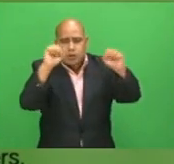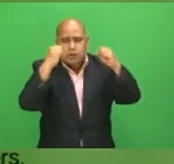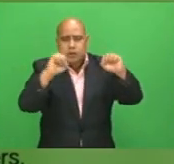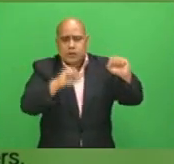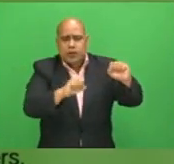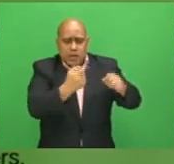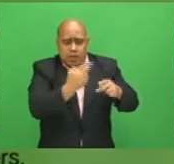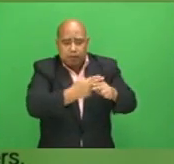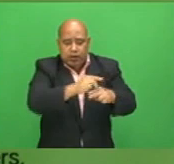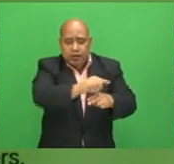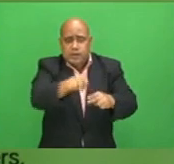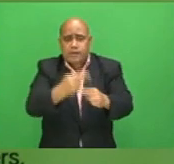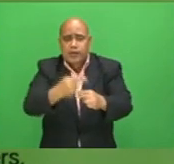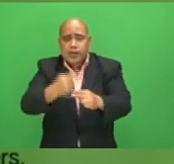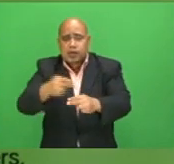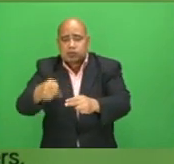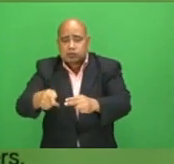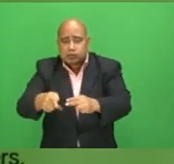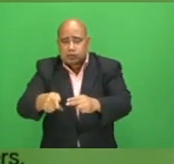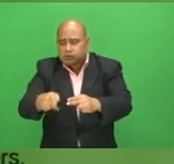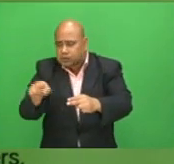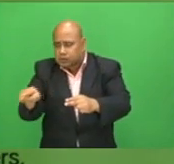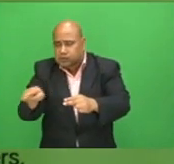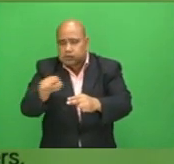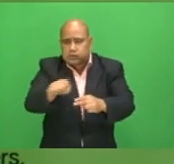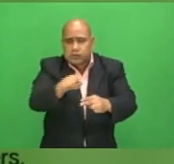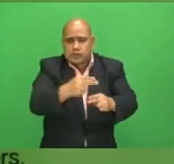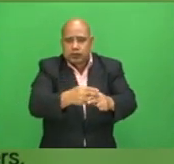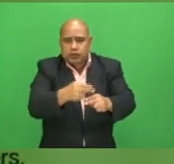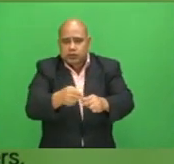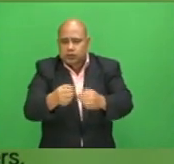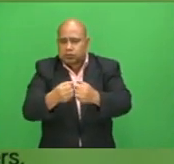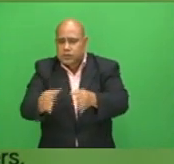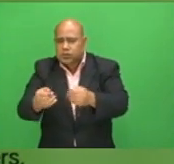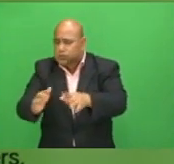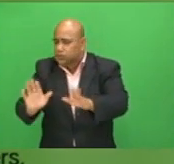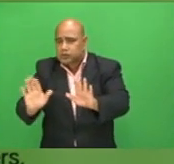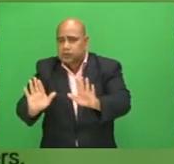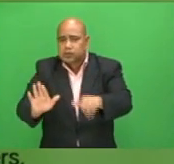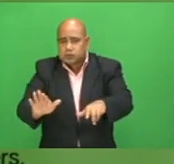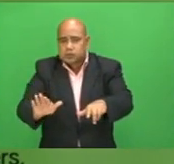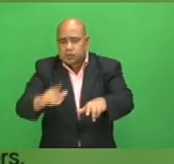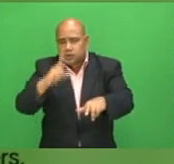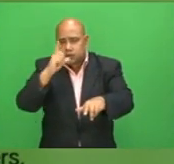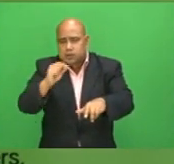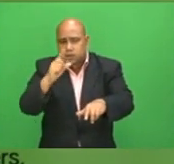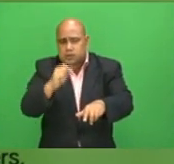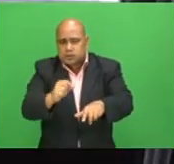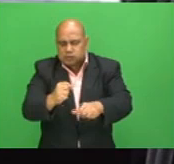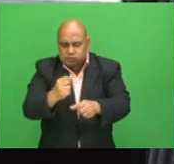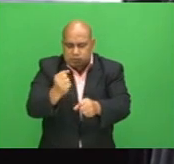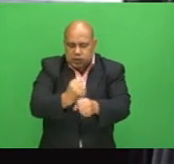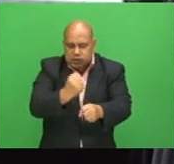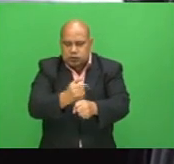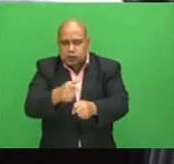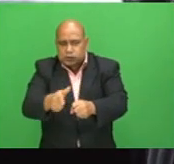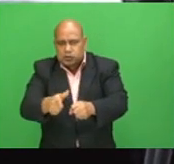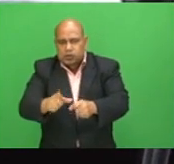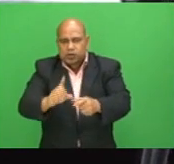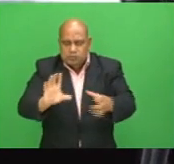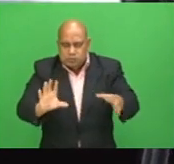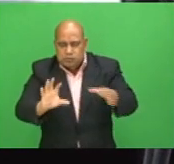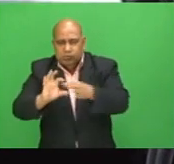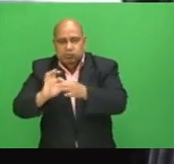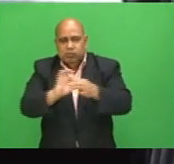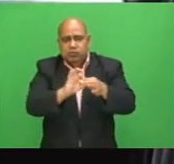cooperative plus the factory doesn't make losses, but they are able to produce at least reach 50% of that gap. Kushmendra